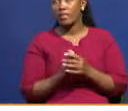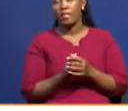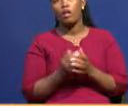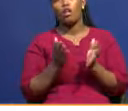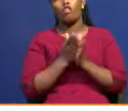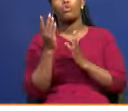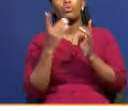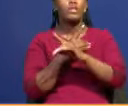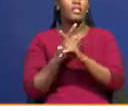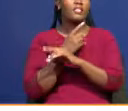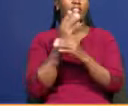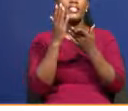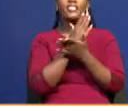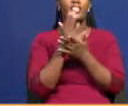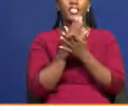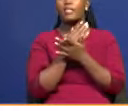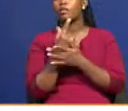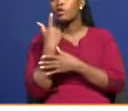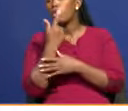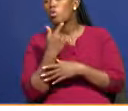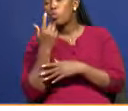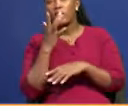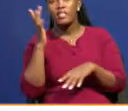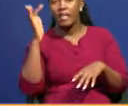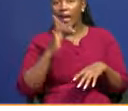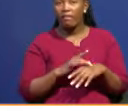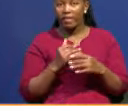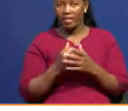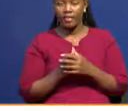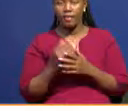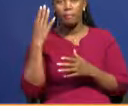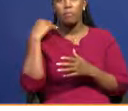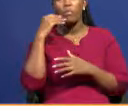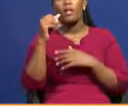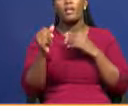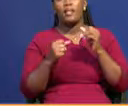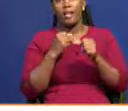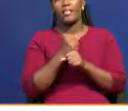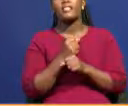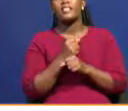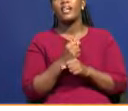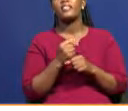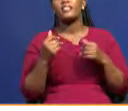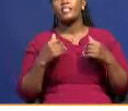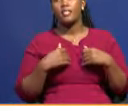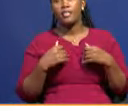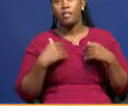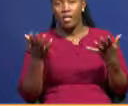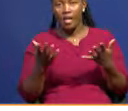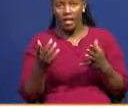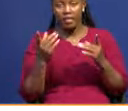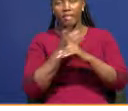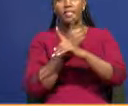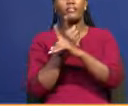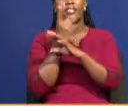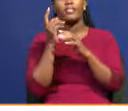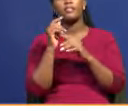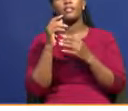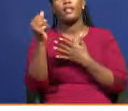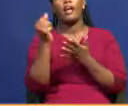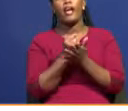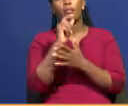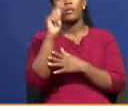sector-wise, who is affected? We're talking about last year it was more of the employed Kenyan that was going